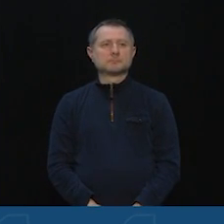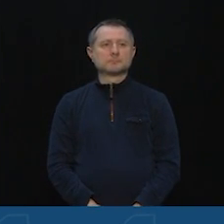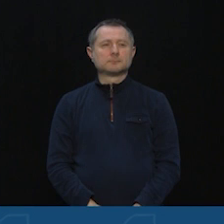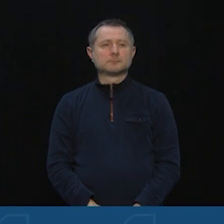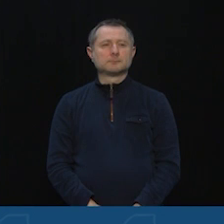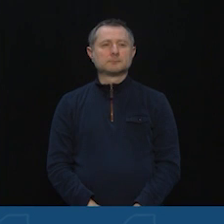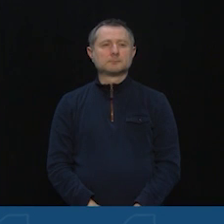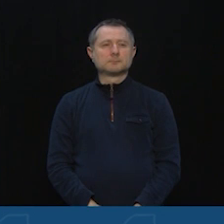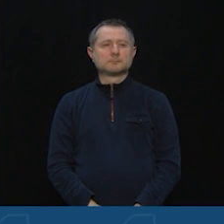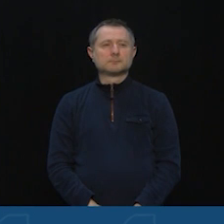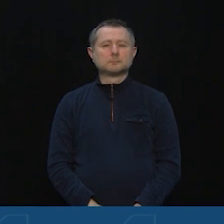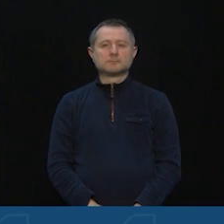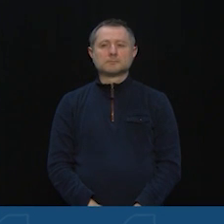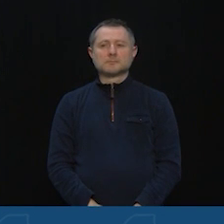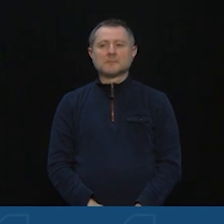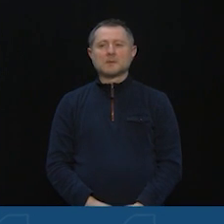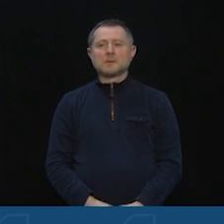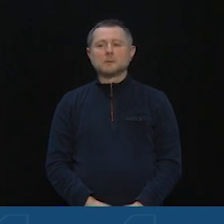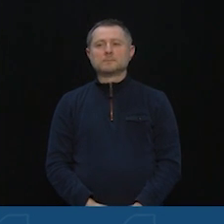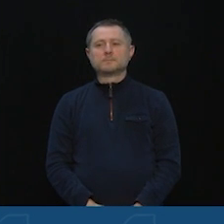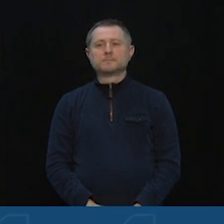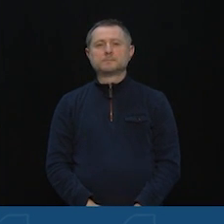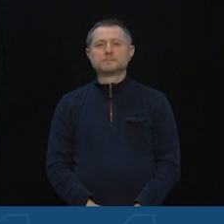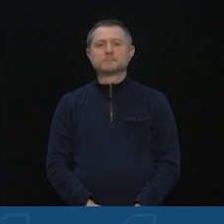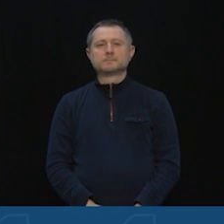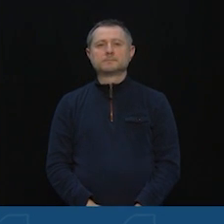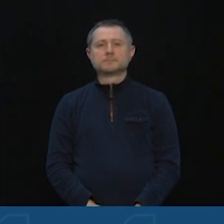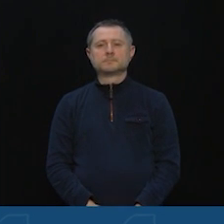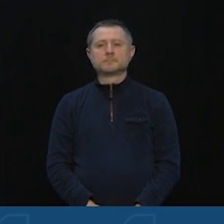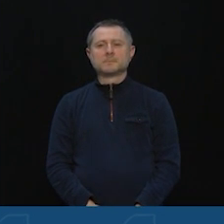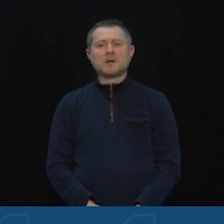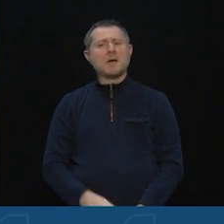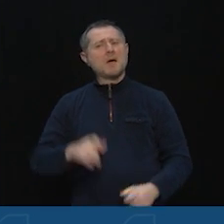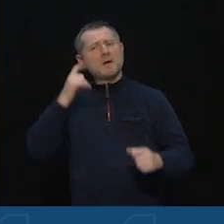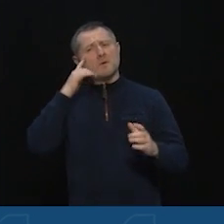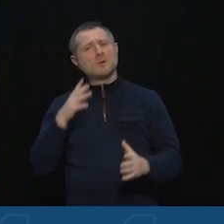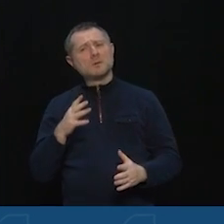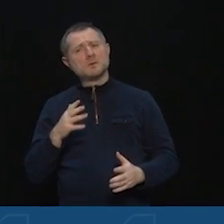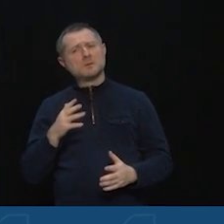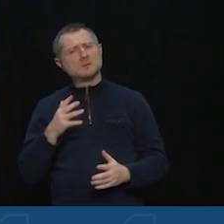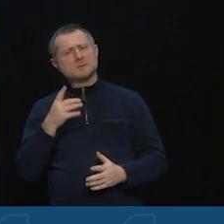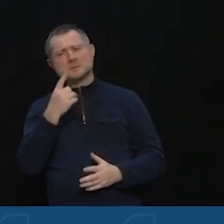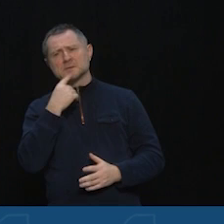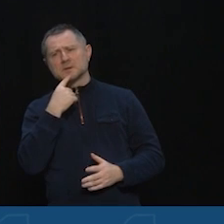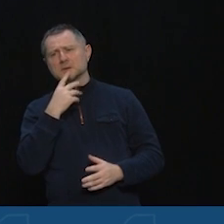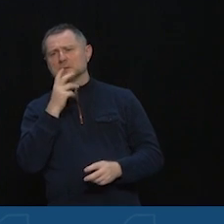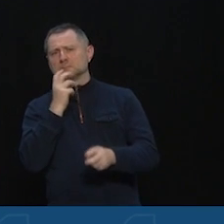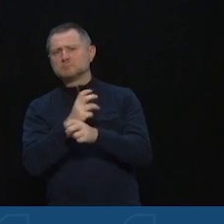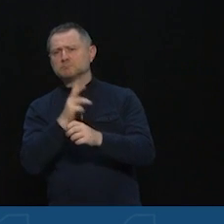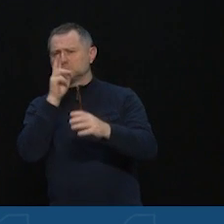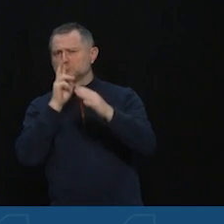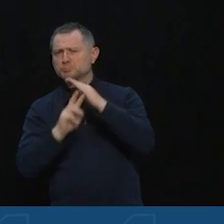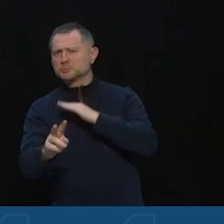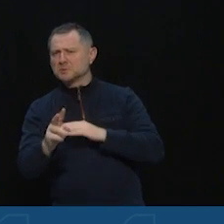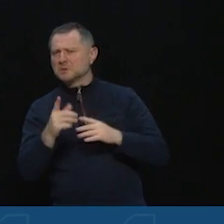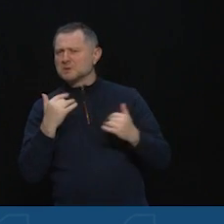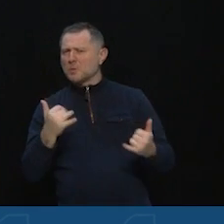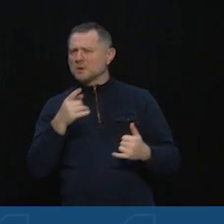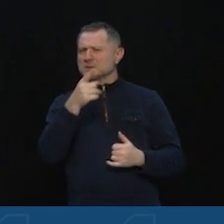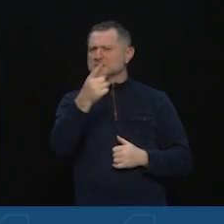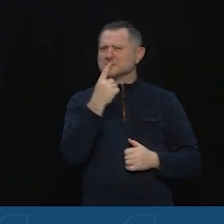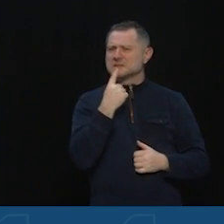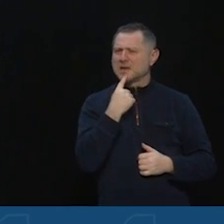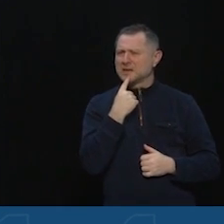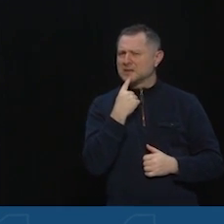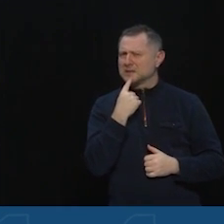More so on the background there that, as the governor said, this is widely unpredictable, but Yes. here you are saying that things